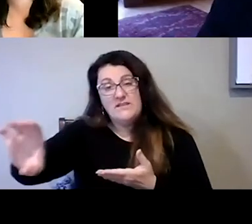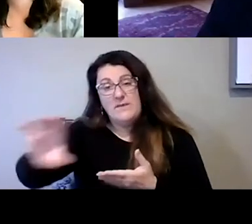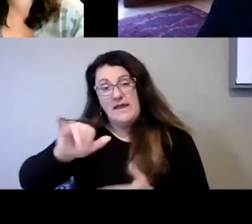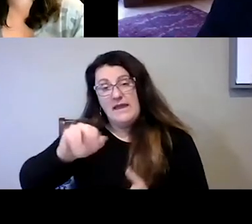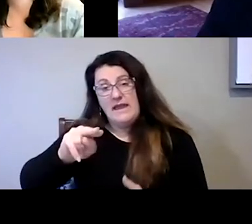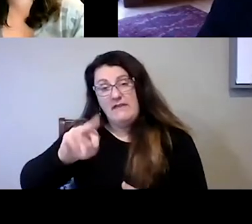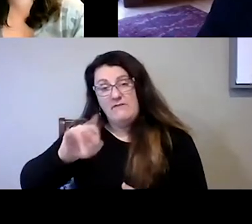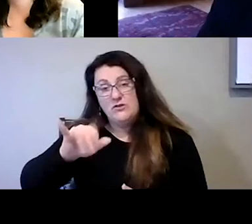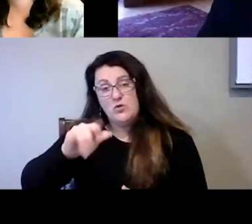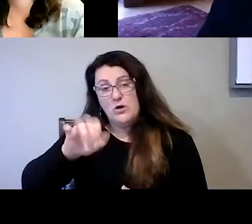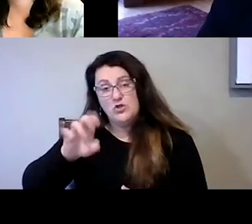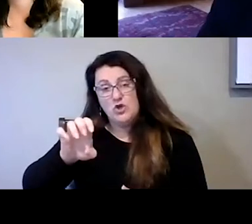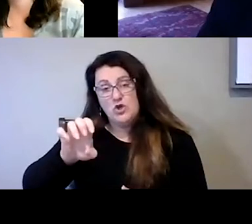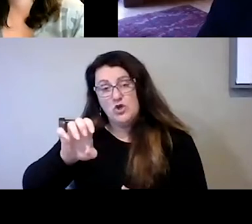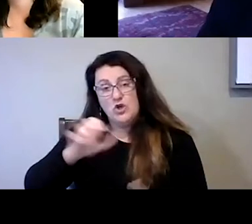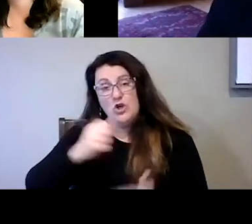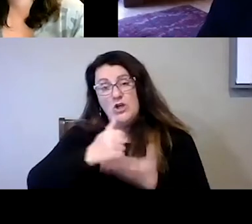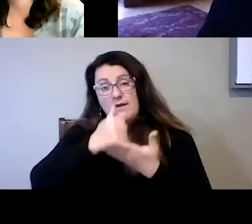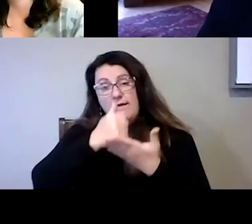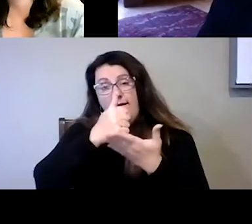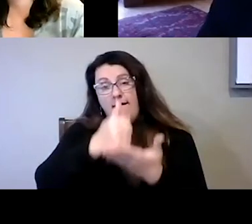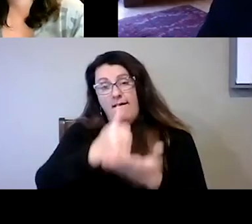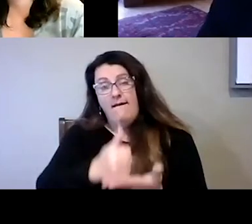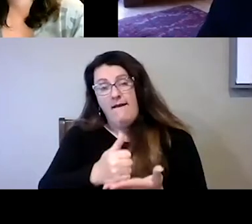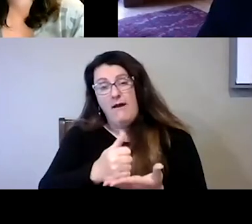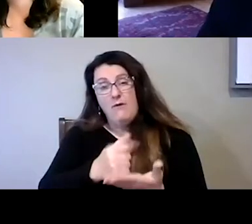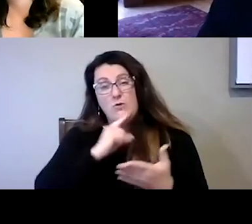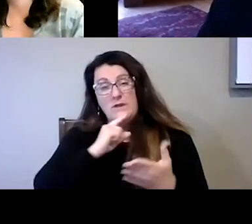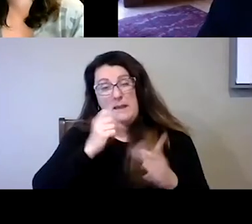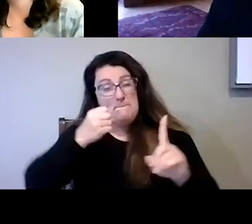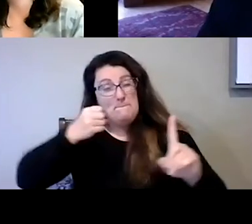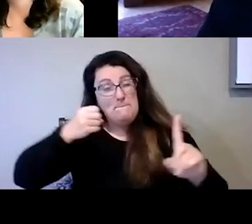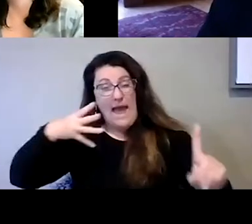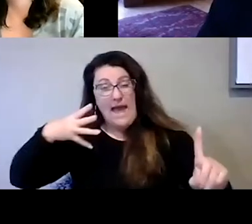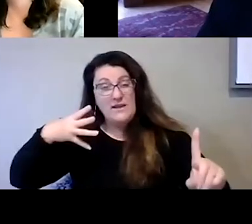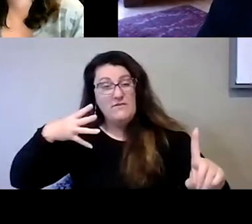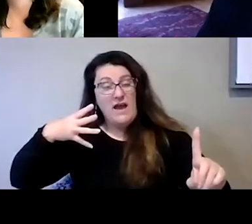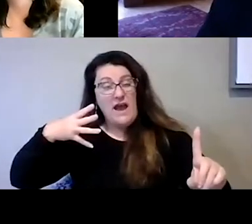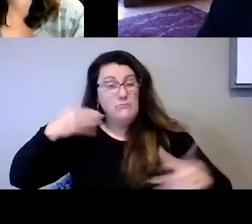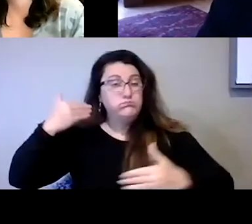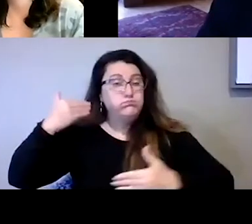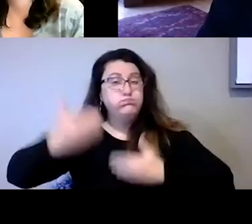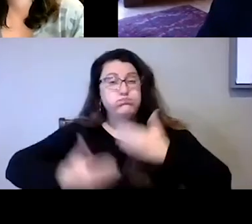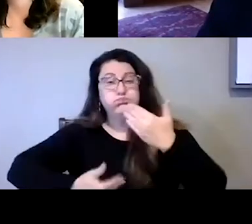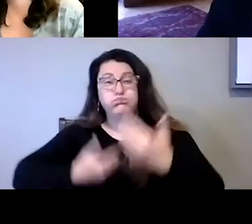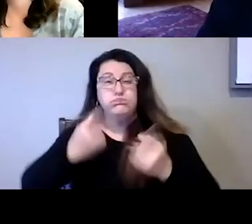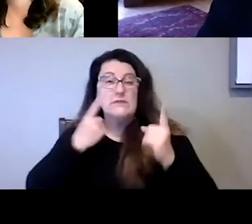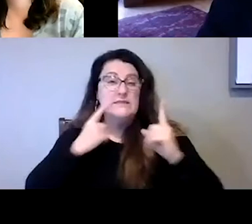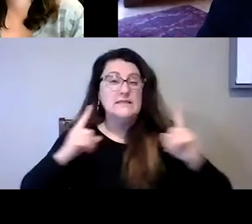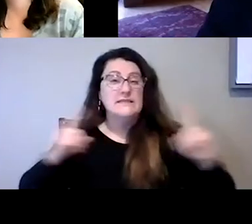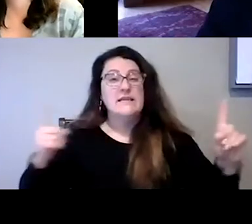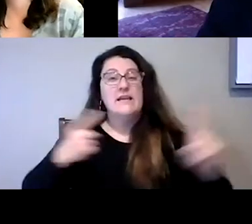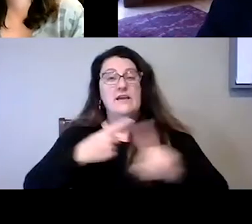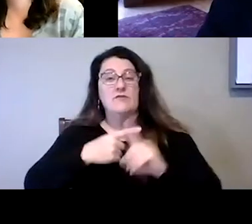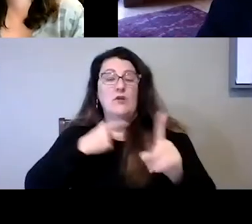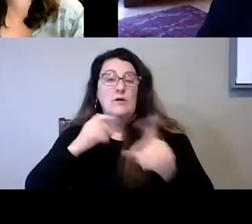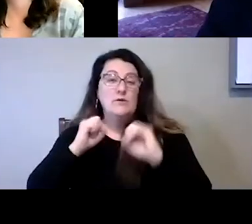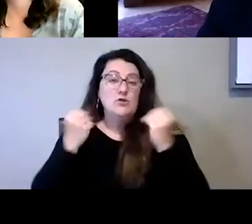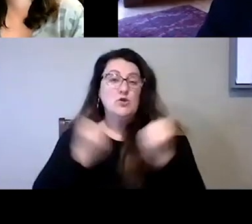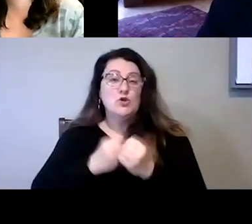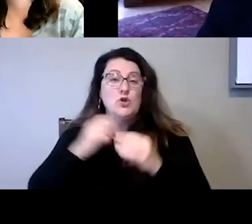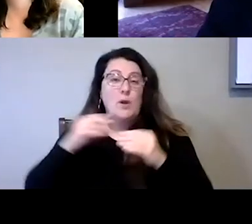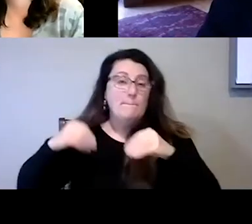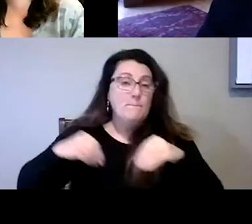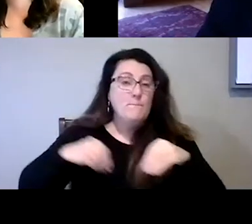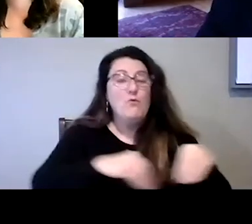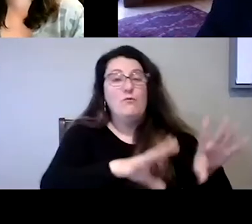infrastructure that helps to magnify the gains that are brought about by social movements? And so how